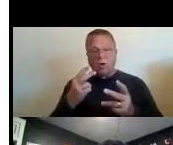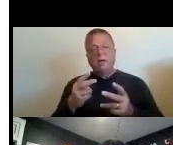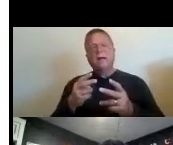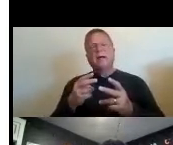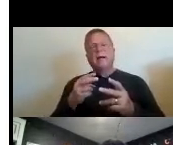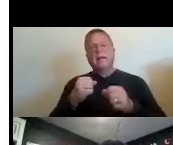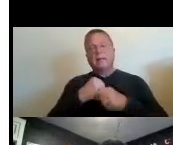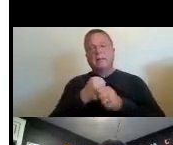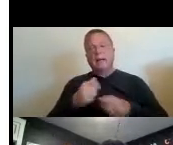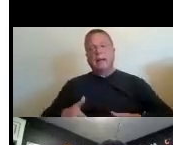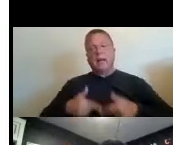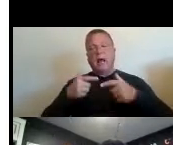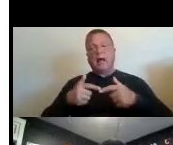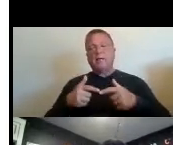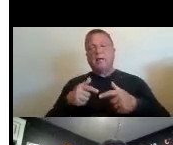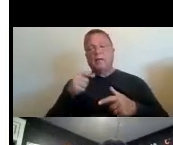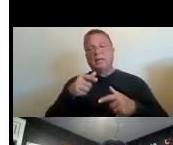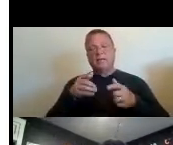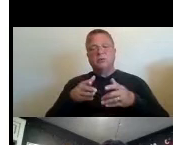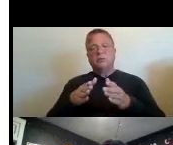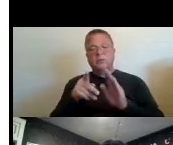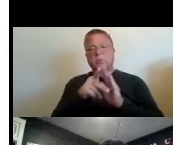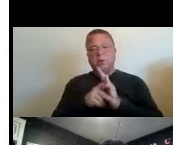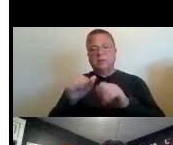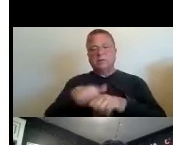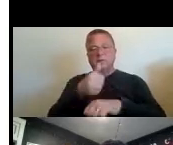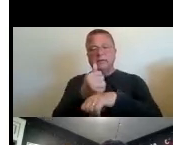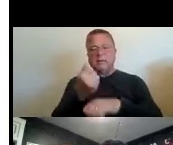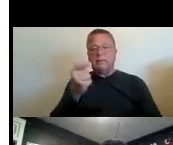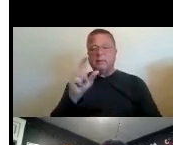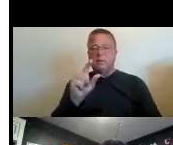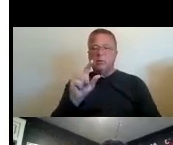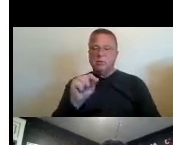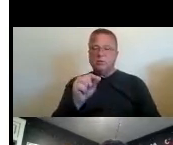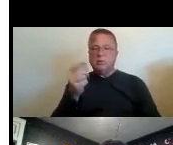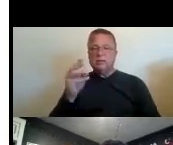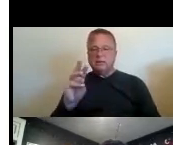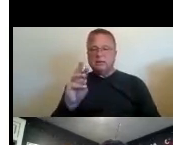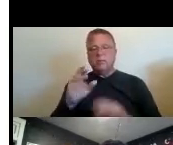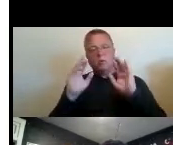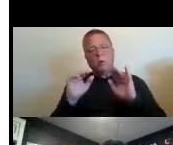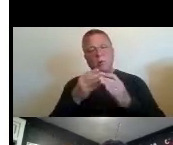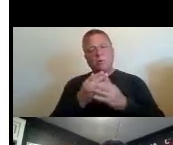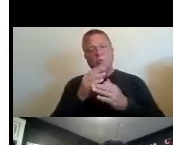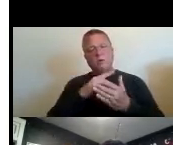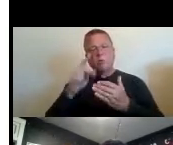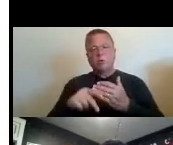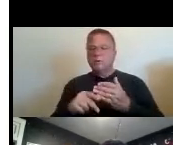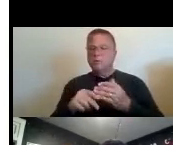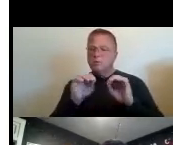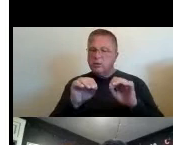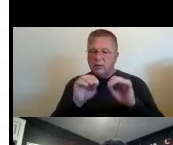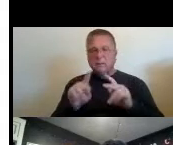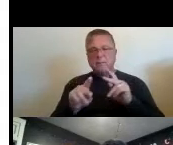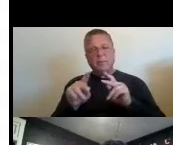Streets policy that was set in 2016. We're hoping through this program to educate not only people on bikes, but all the members of